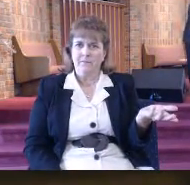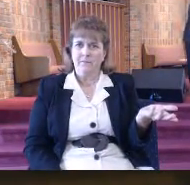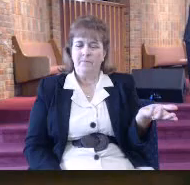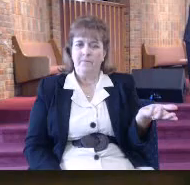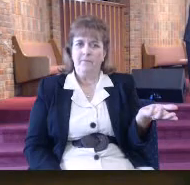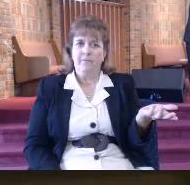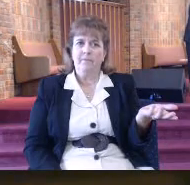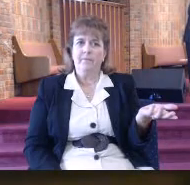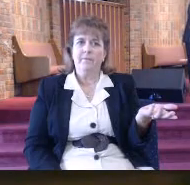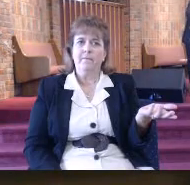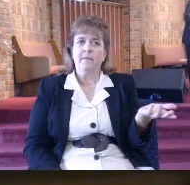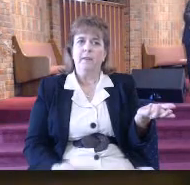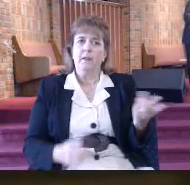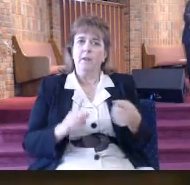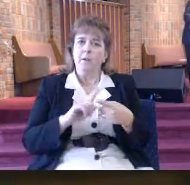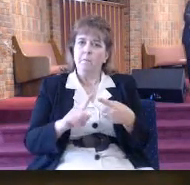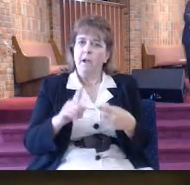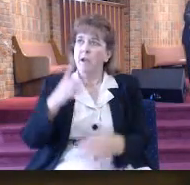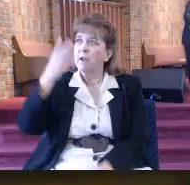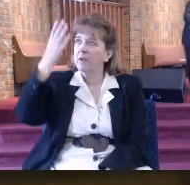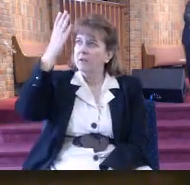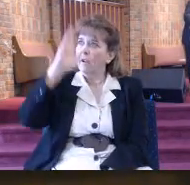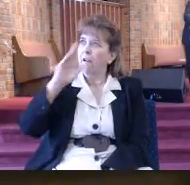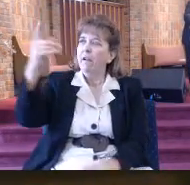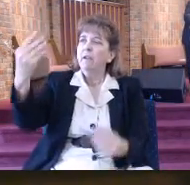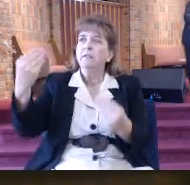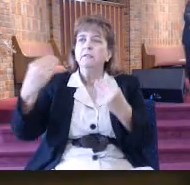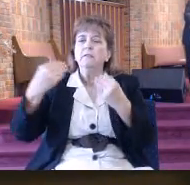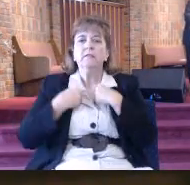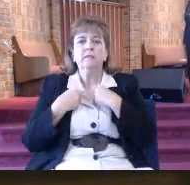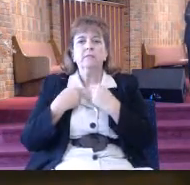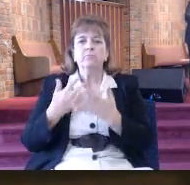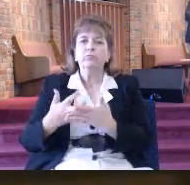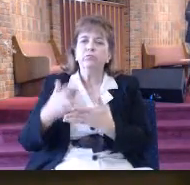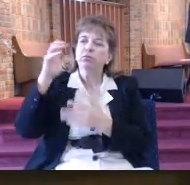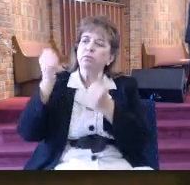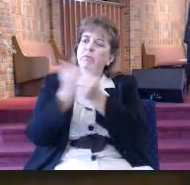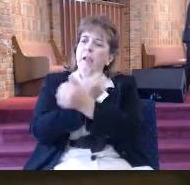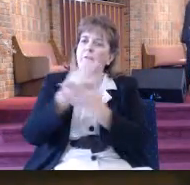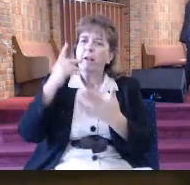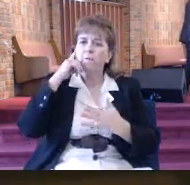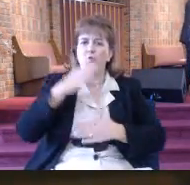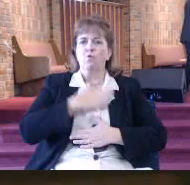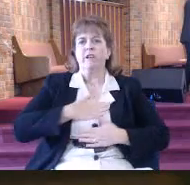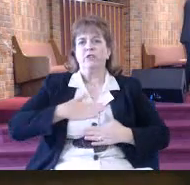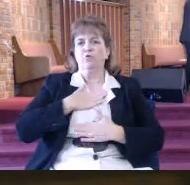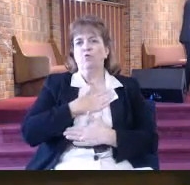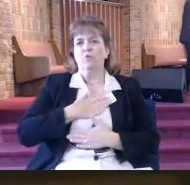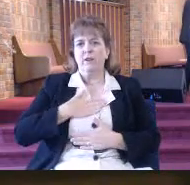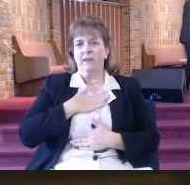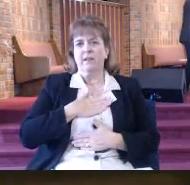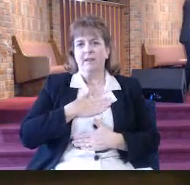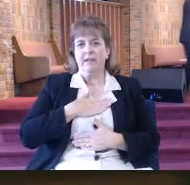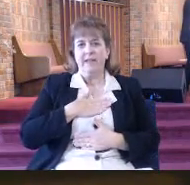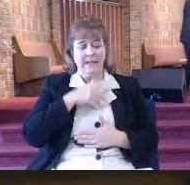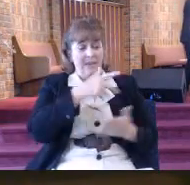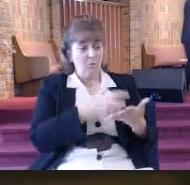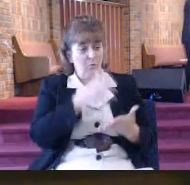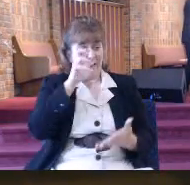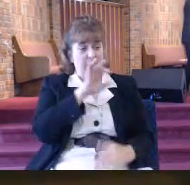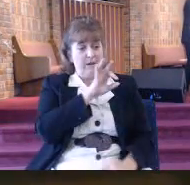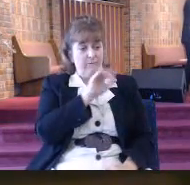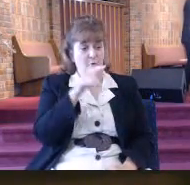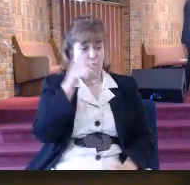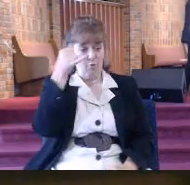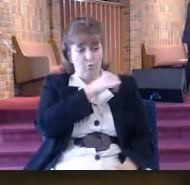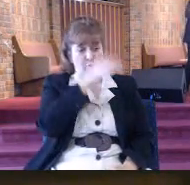But not in the living God who gives us richly all things to enjoy. And here's the next problem of our rich fool. He did not